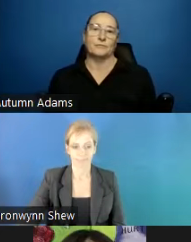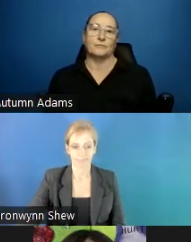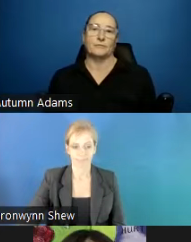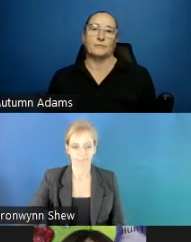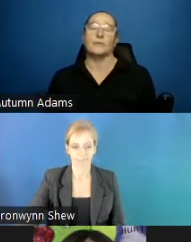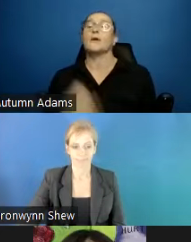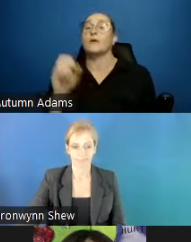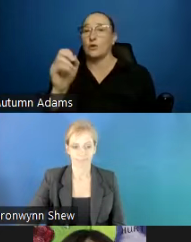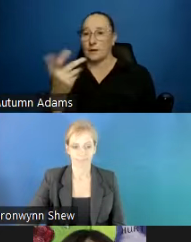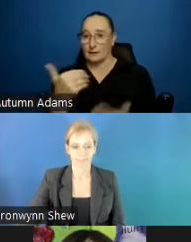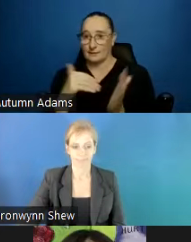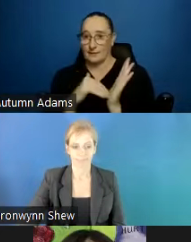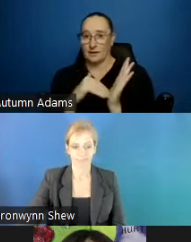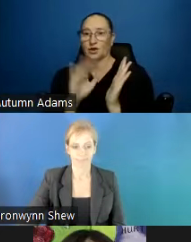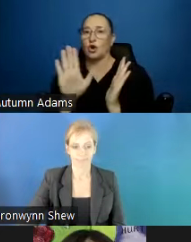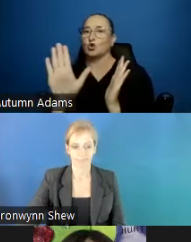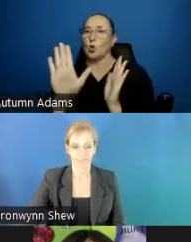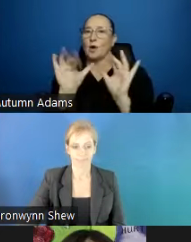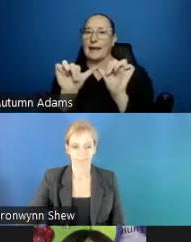Okay, so again, your agencies